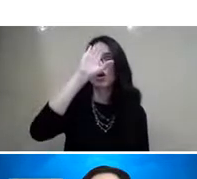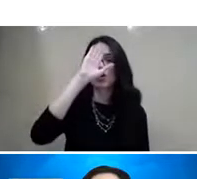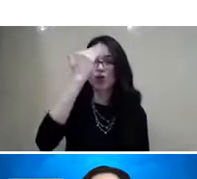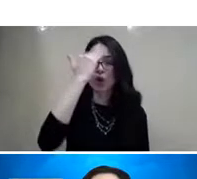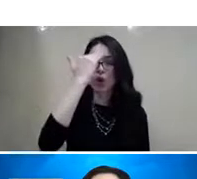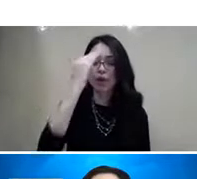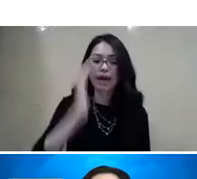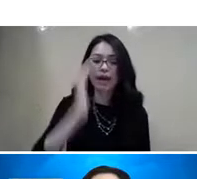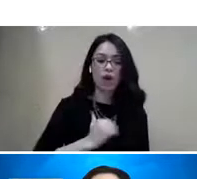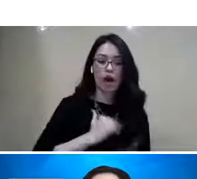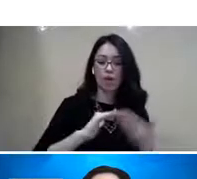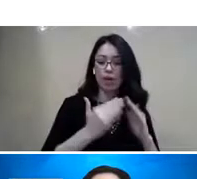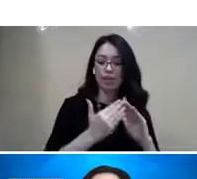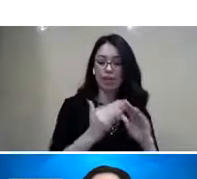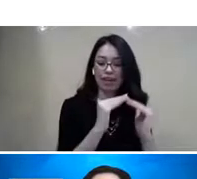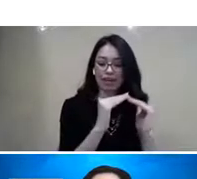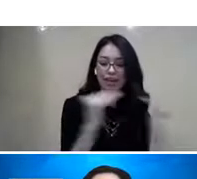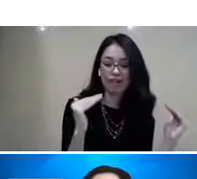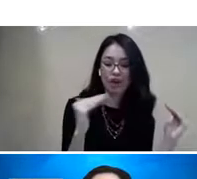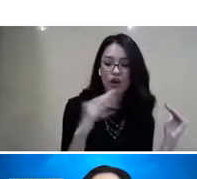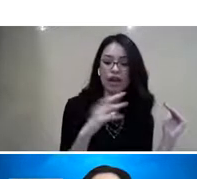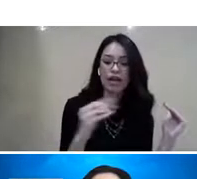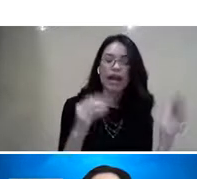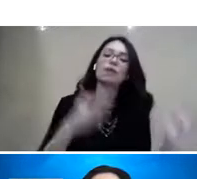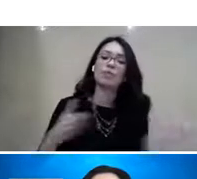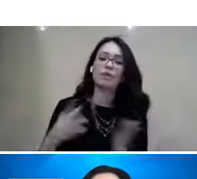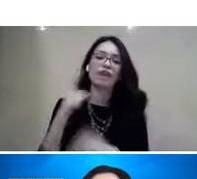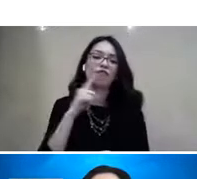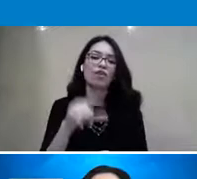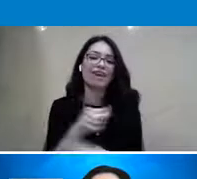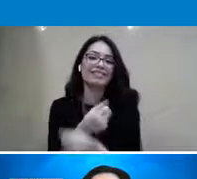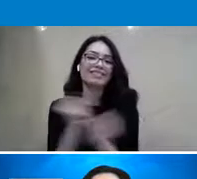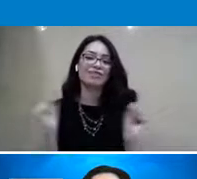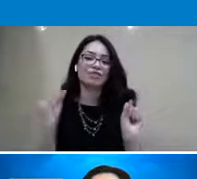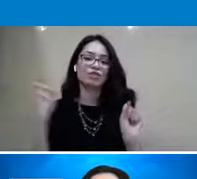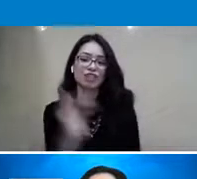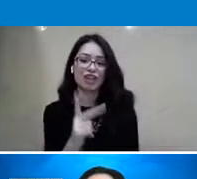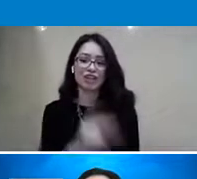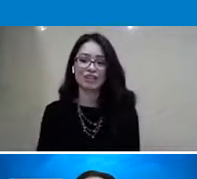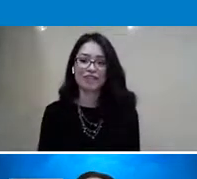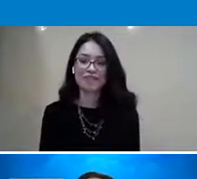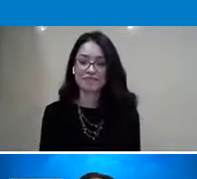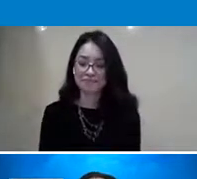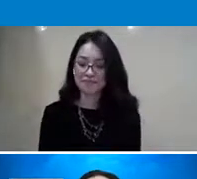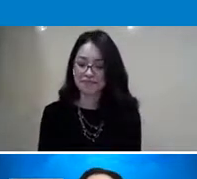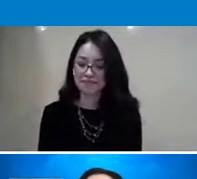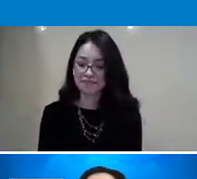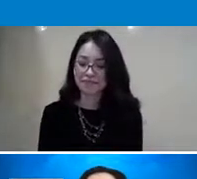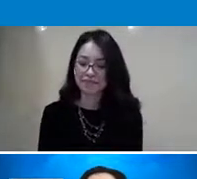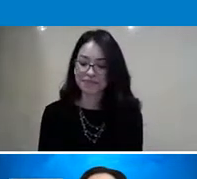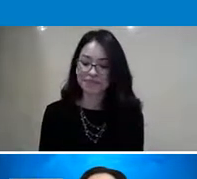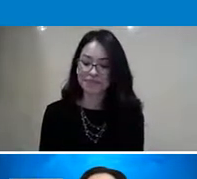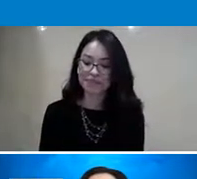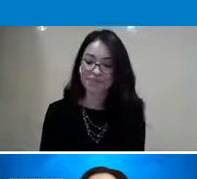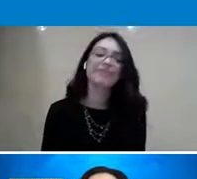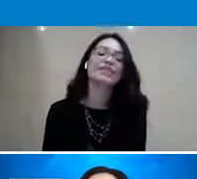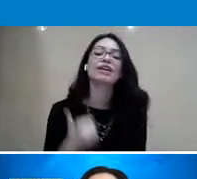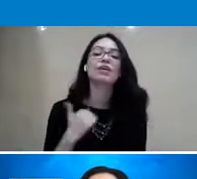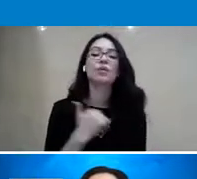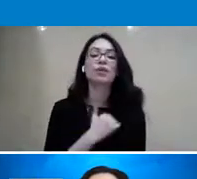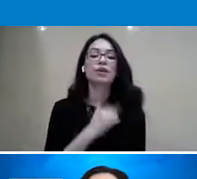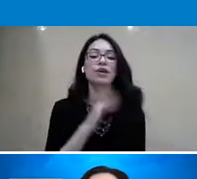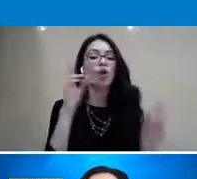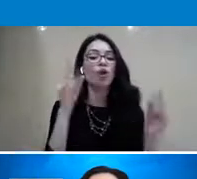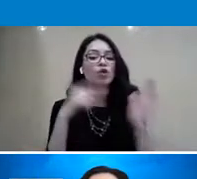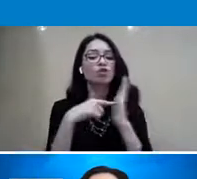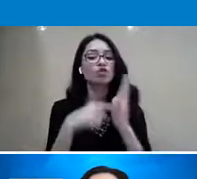and being able to prepare for that safe return. Next slide, please. We are going to show a quick video. It's under